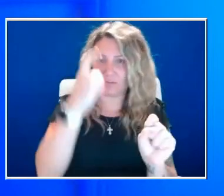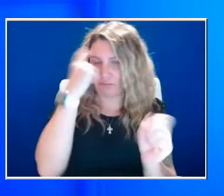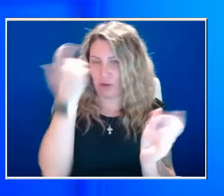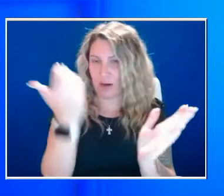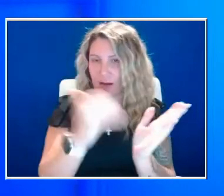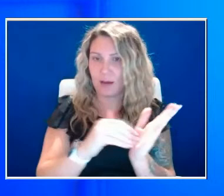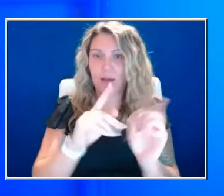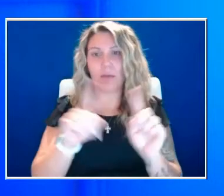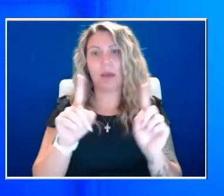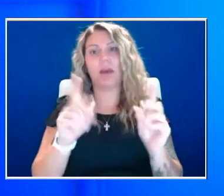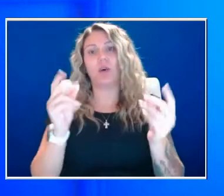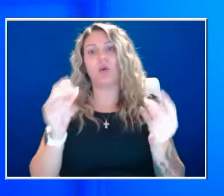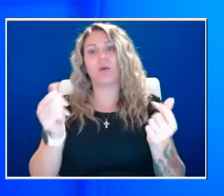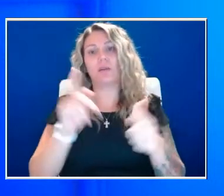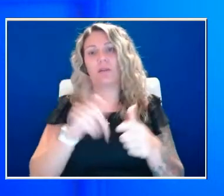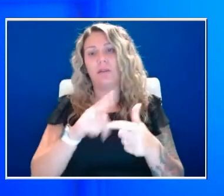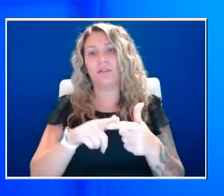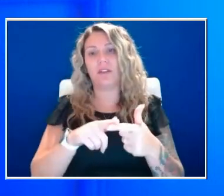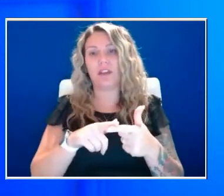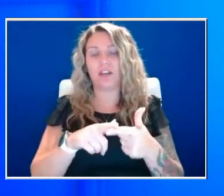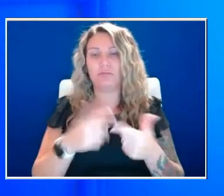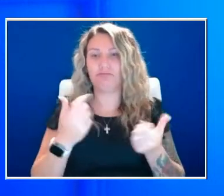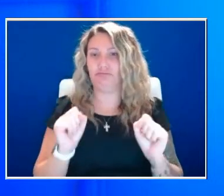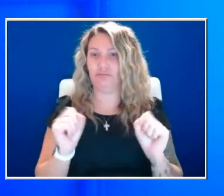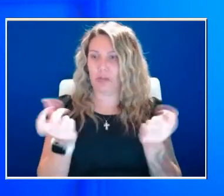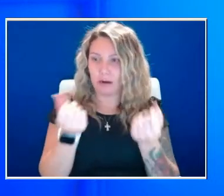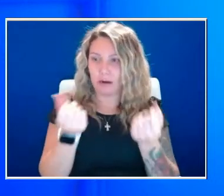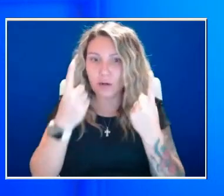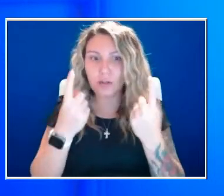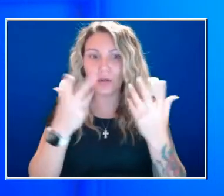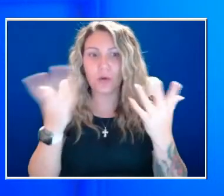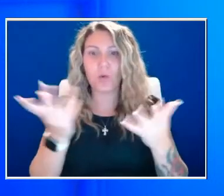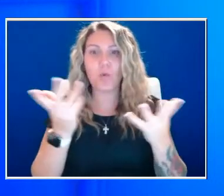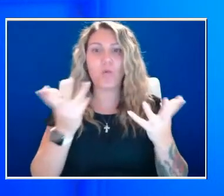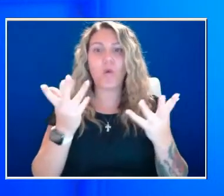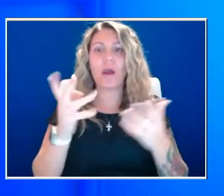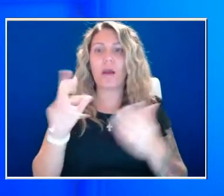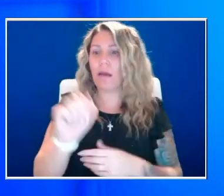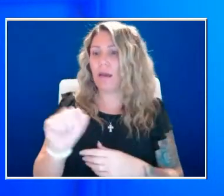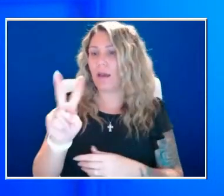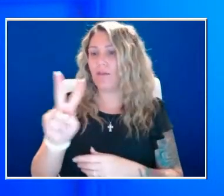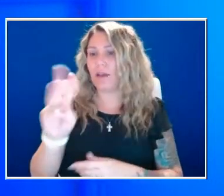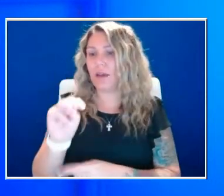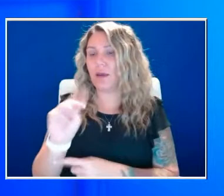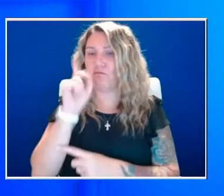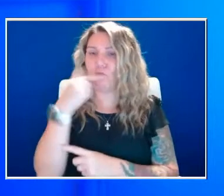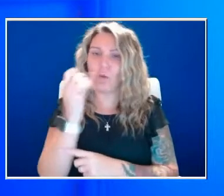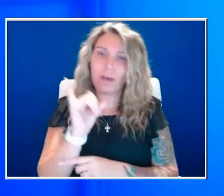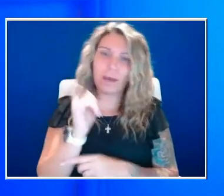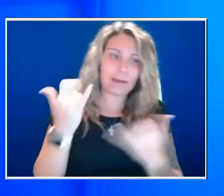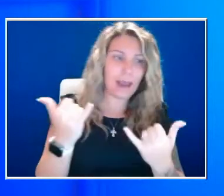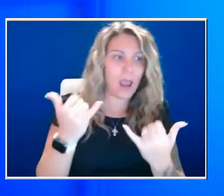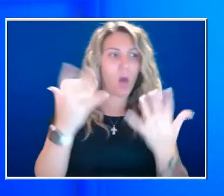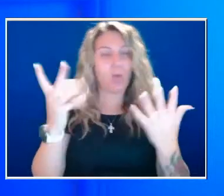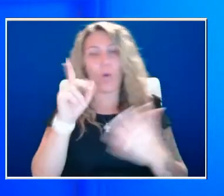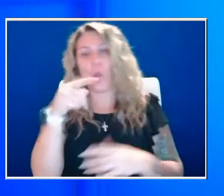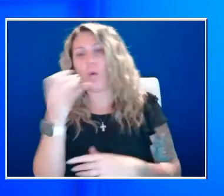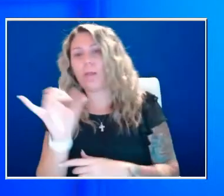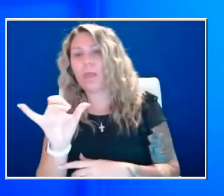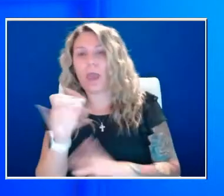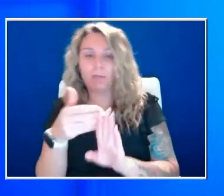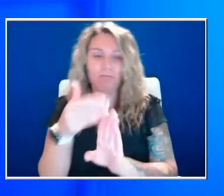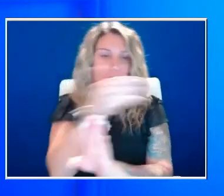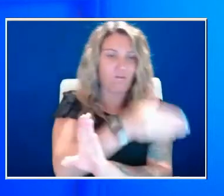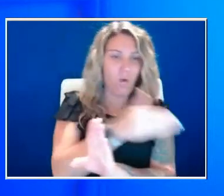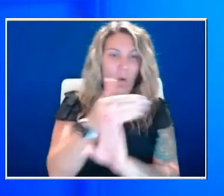got to work trying to understand, what does the AVM look like now? What did it look like before? Where did the bleeding happen along